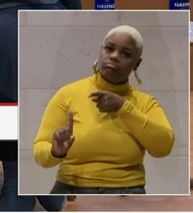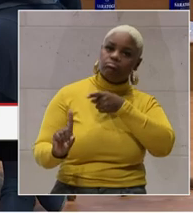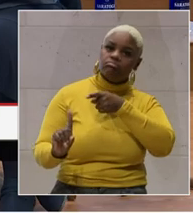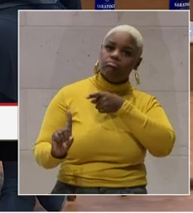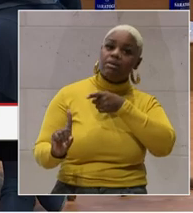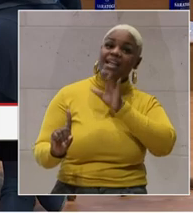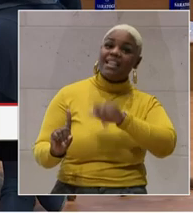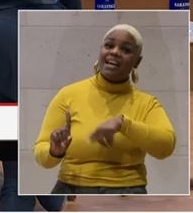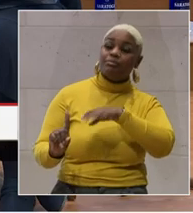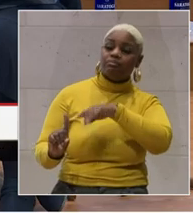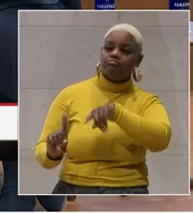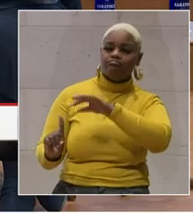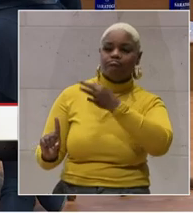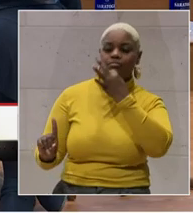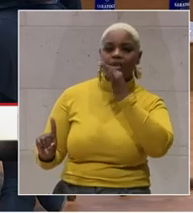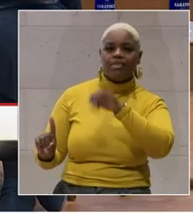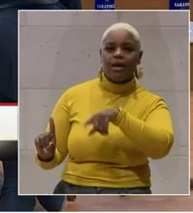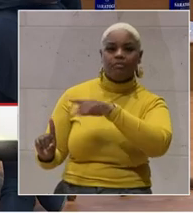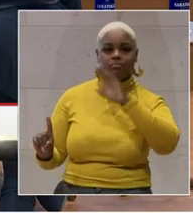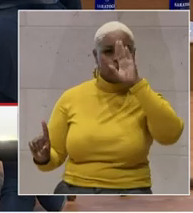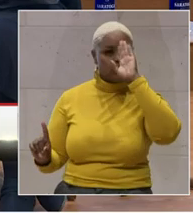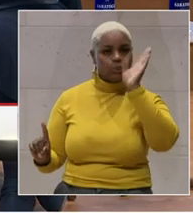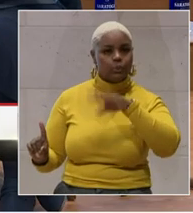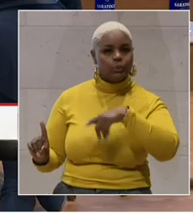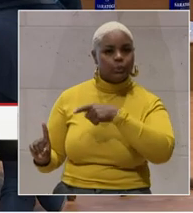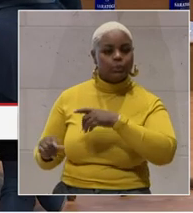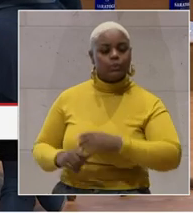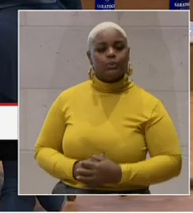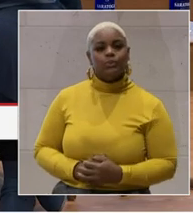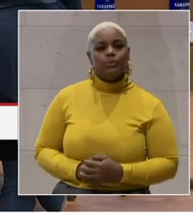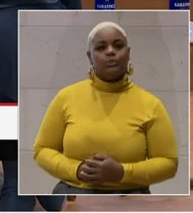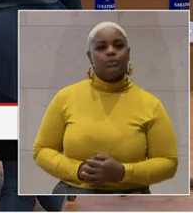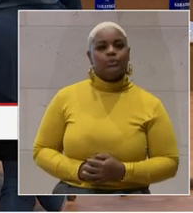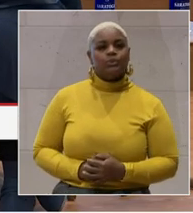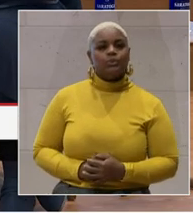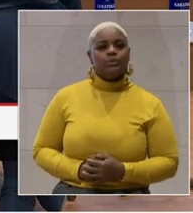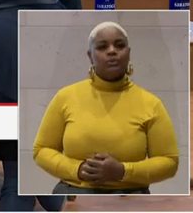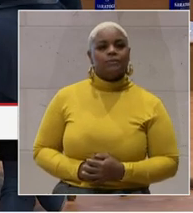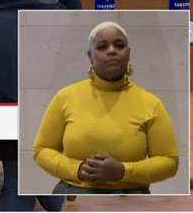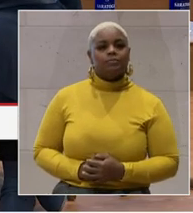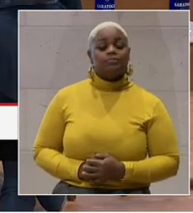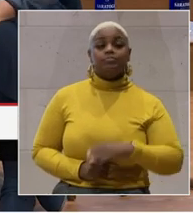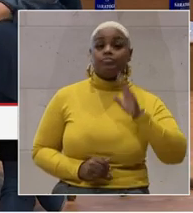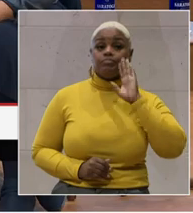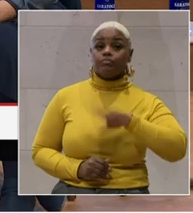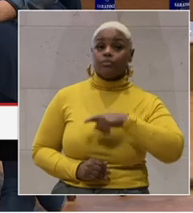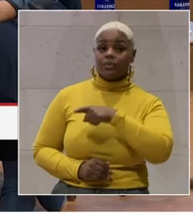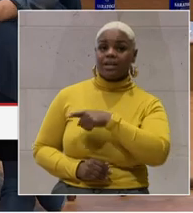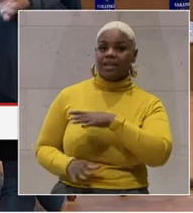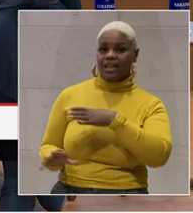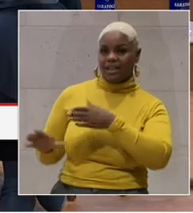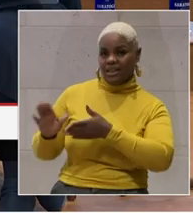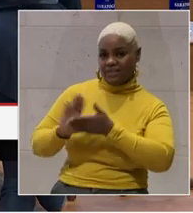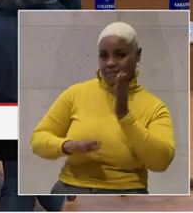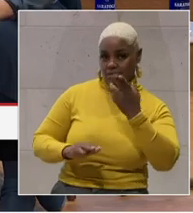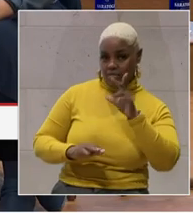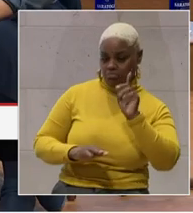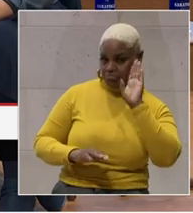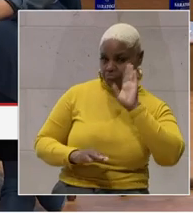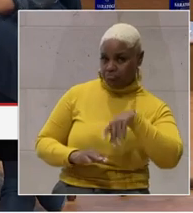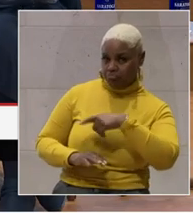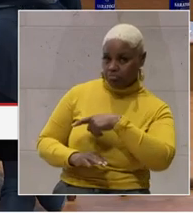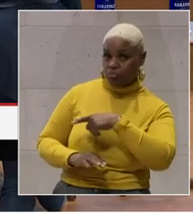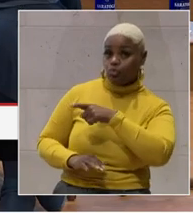leaving HUD in good stead and will be willing and able to assist the next